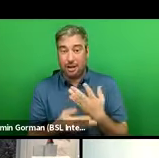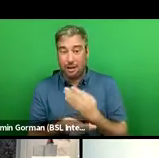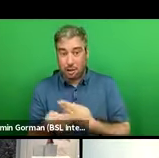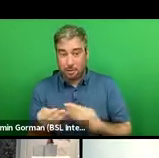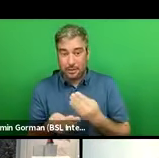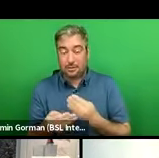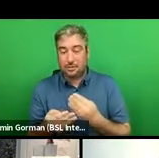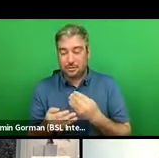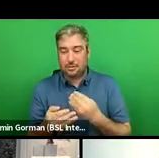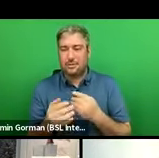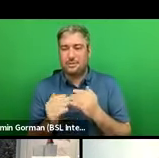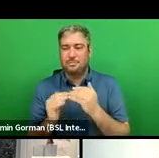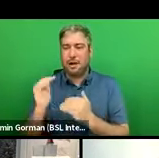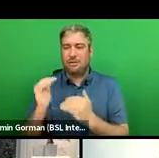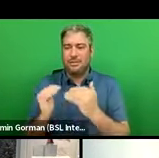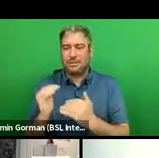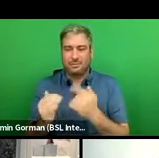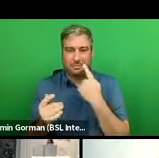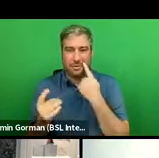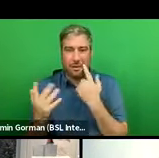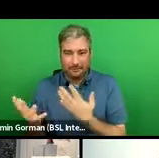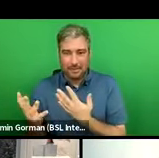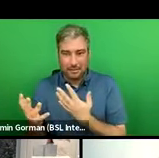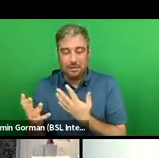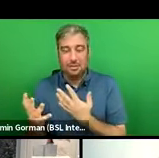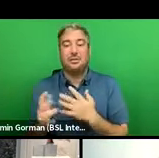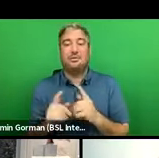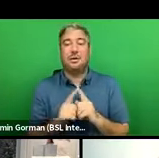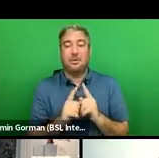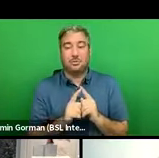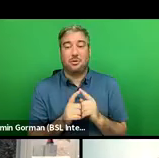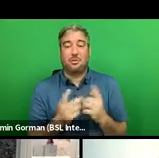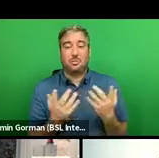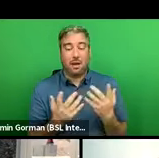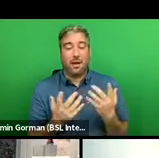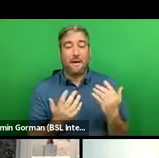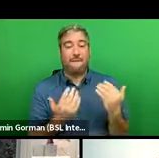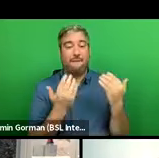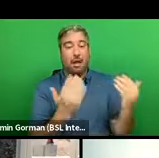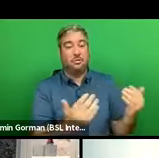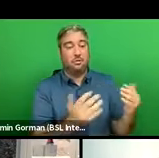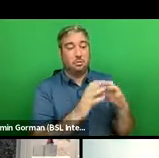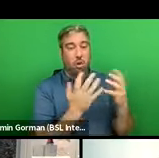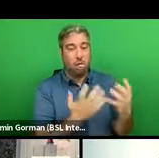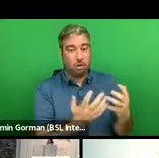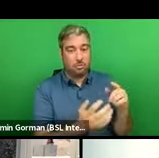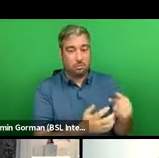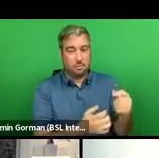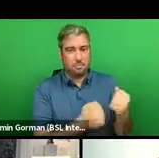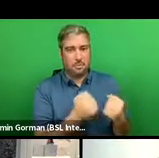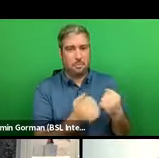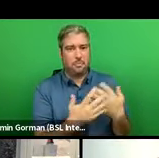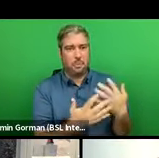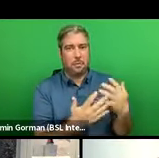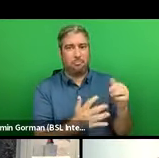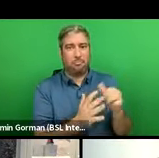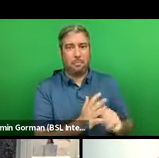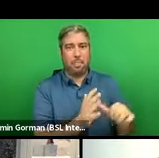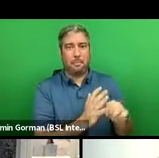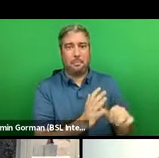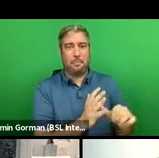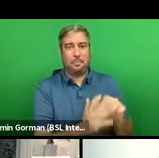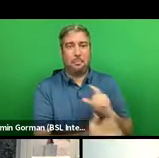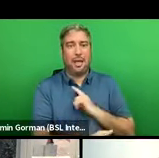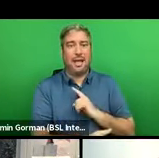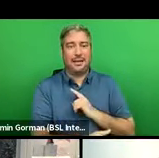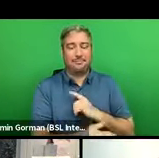advanced world, where it is becoming more and more problematic, because we haven't talked about, what are the